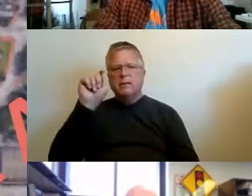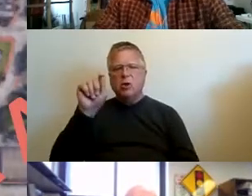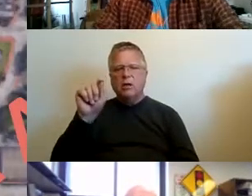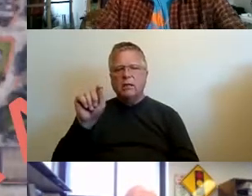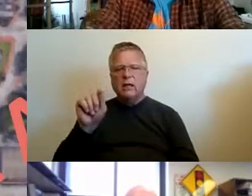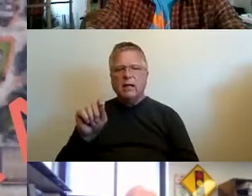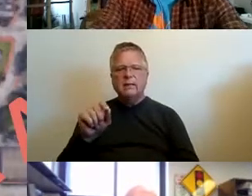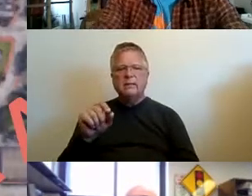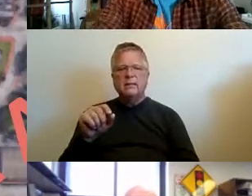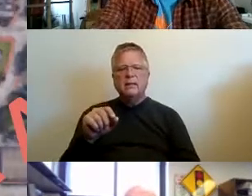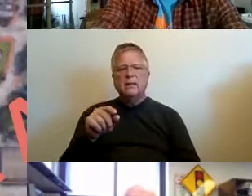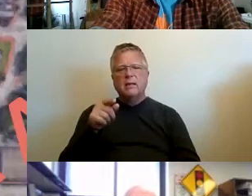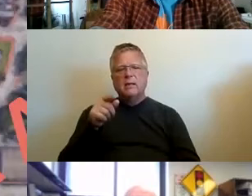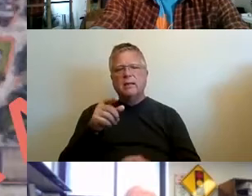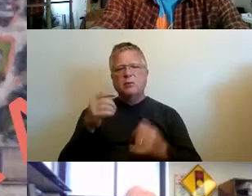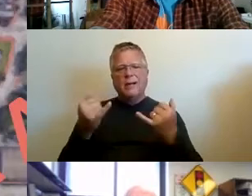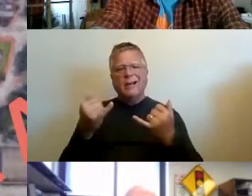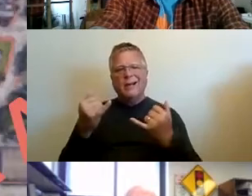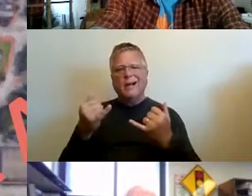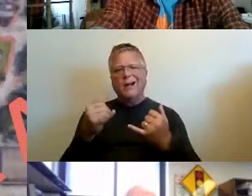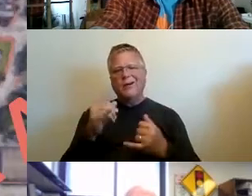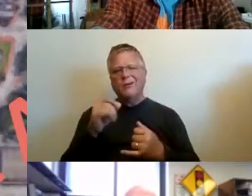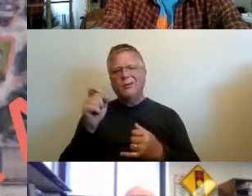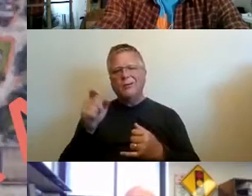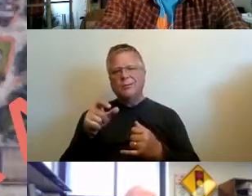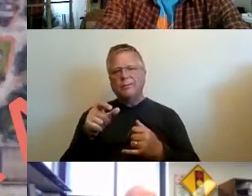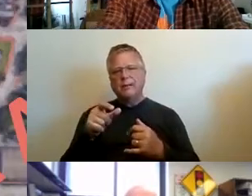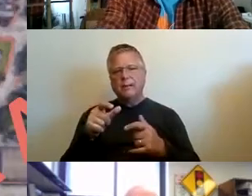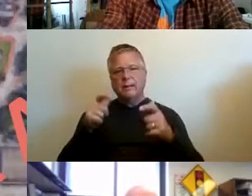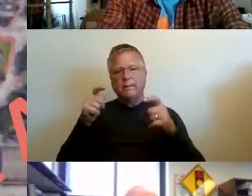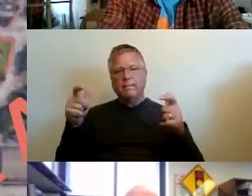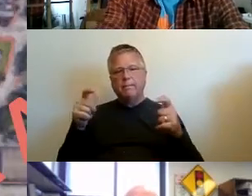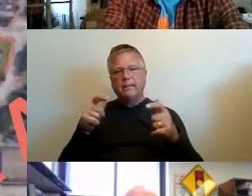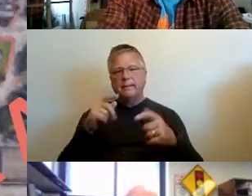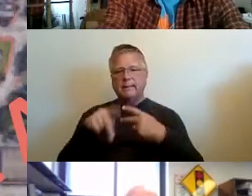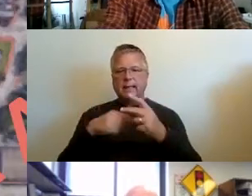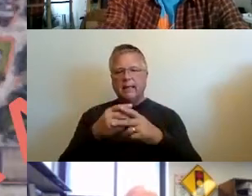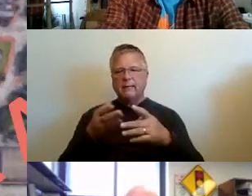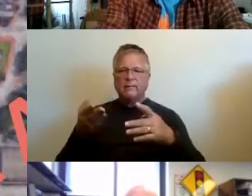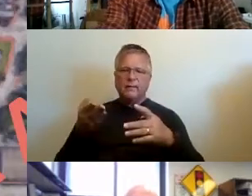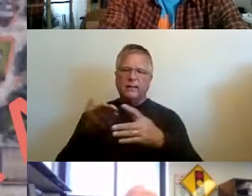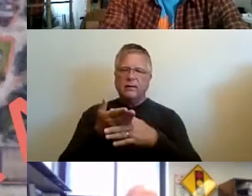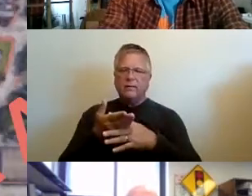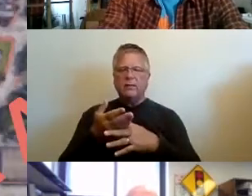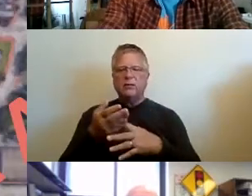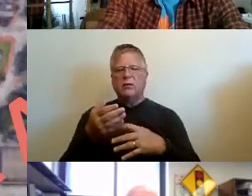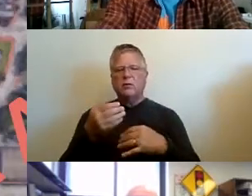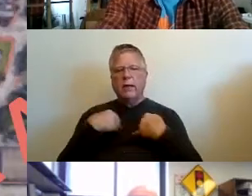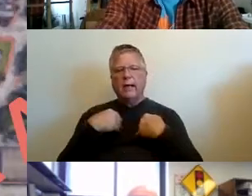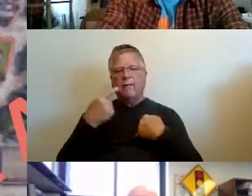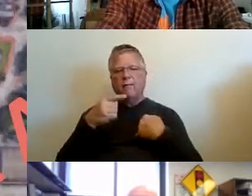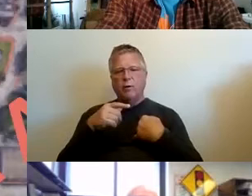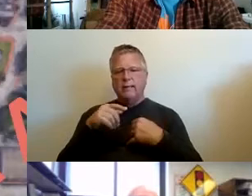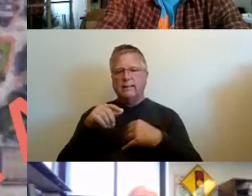these are right now likely to be the biggest type of intervention that we have in store for these